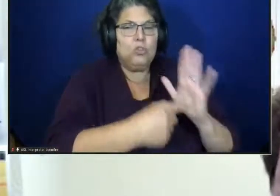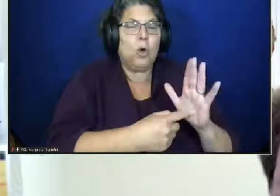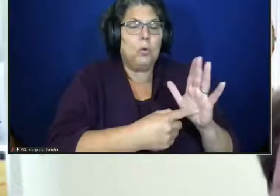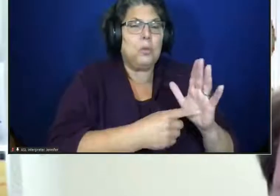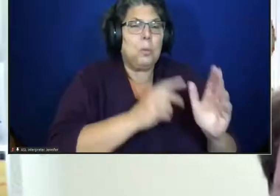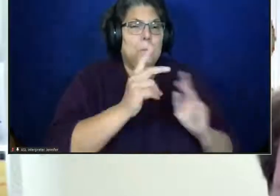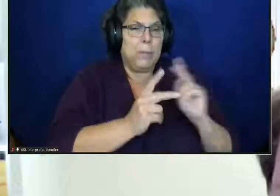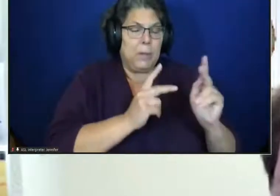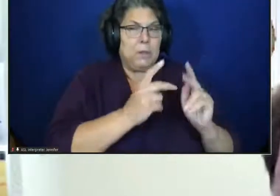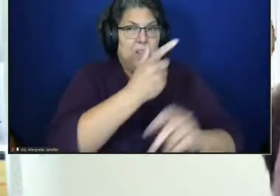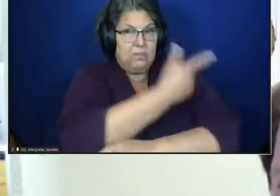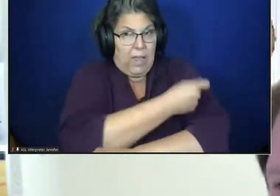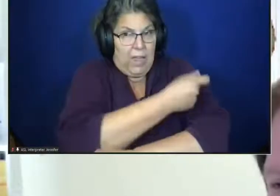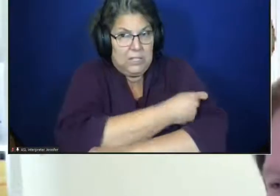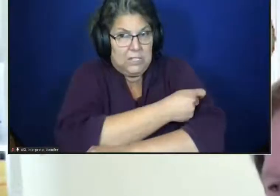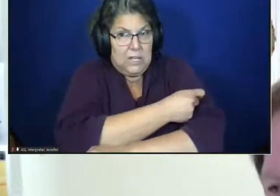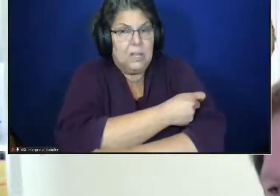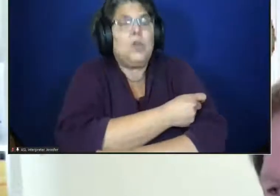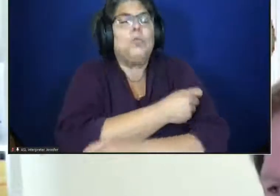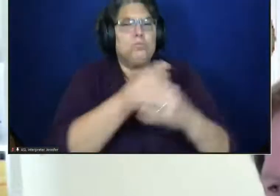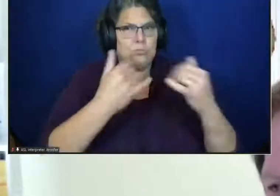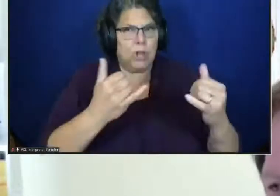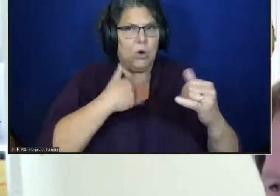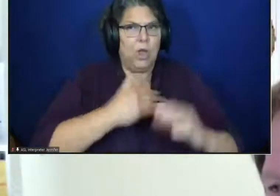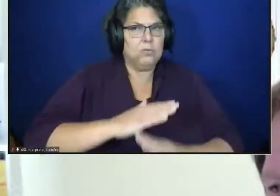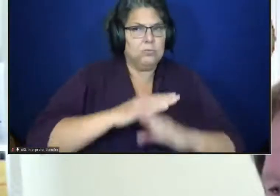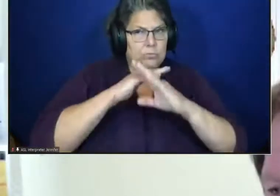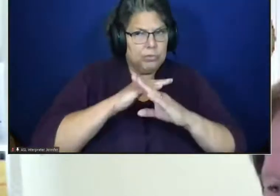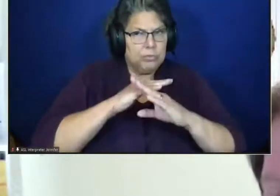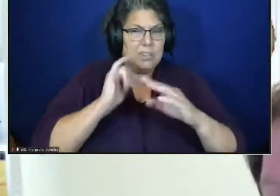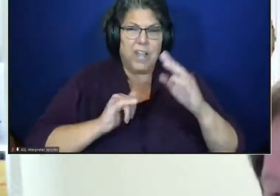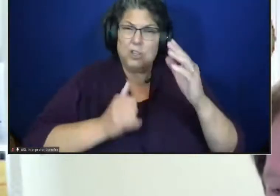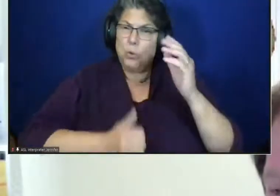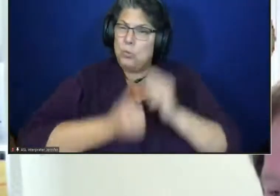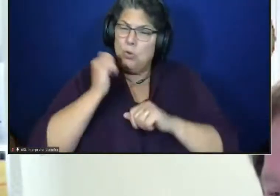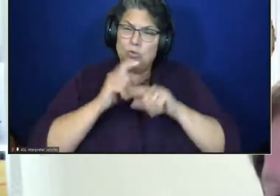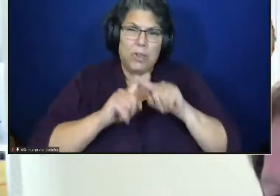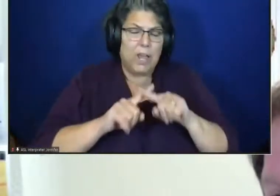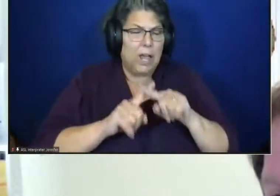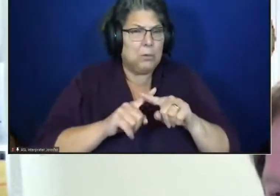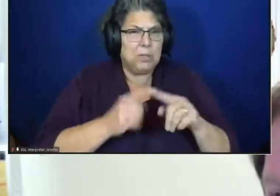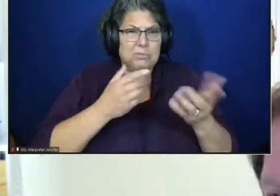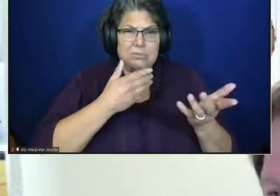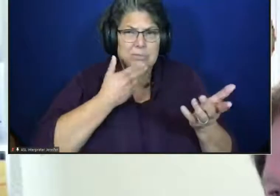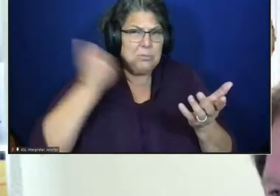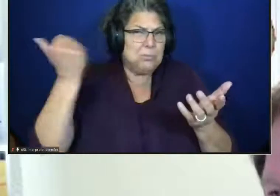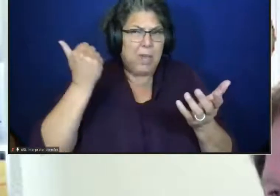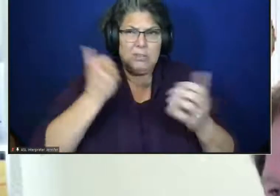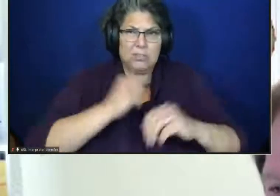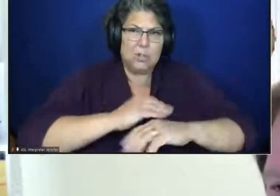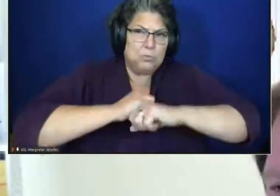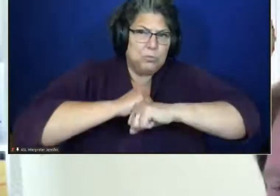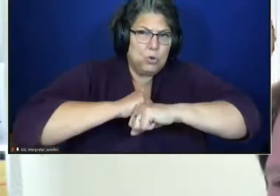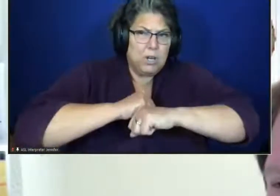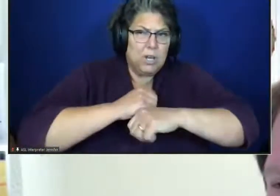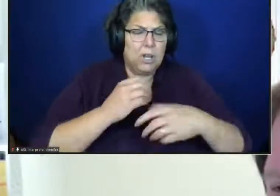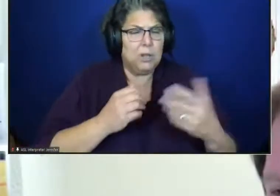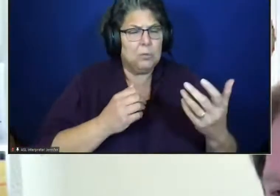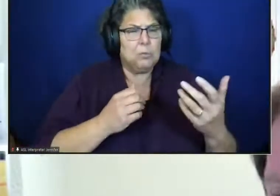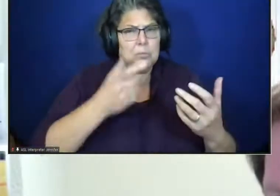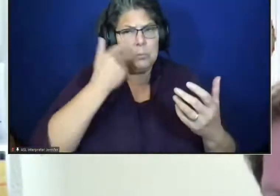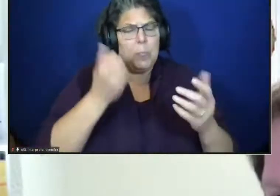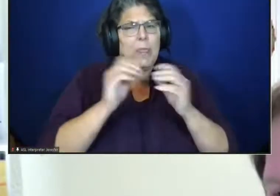from a vaccination is the most reliable and the best immunity, in the sense that it's